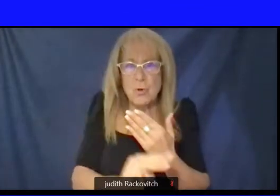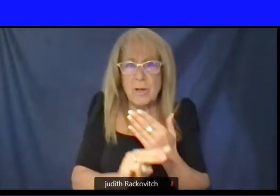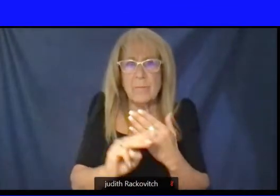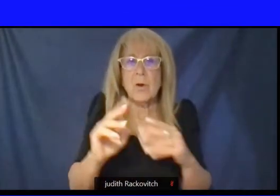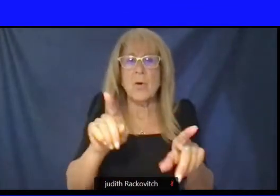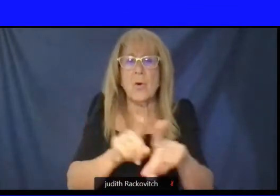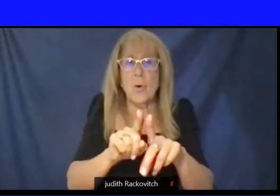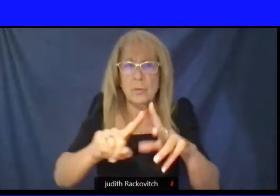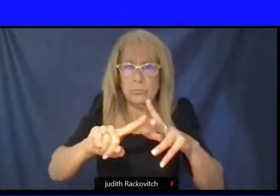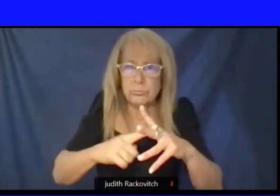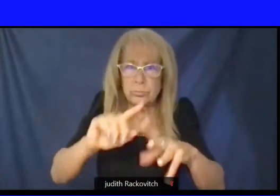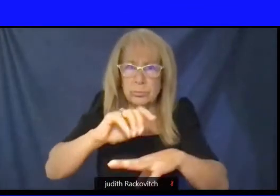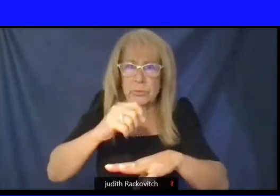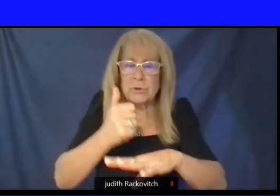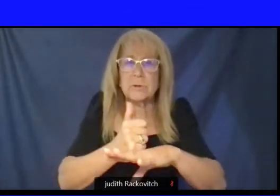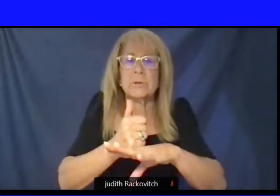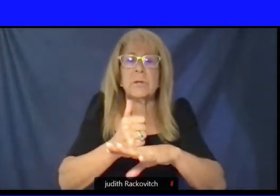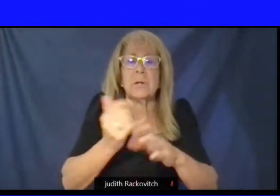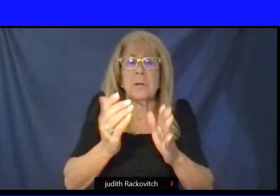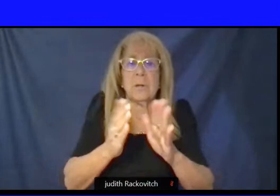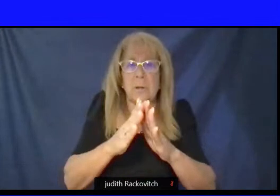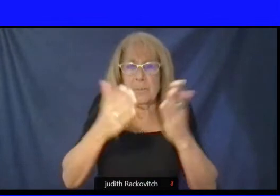older.